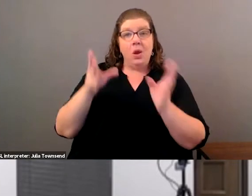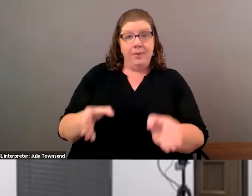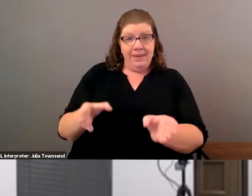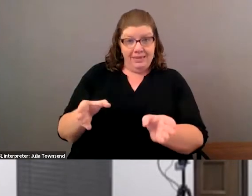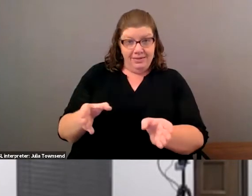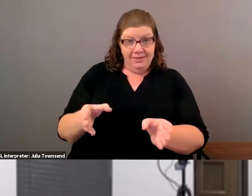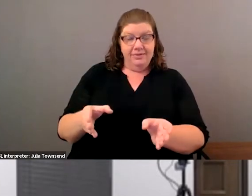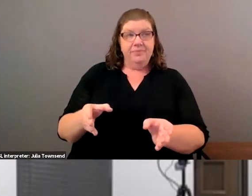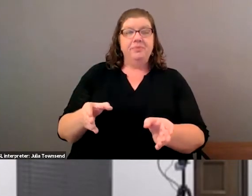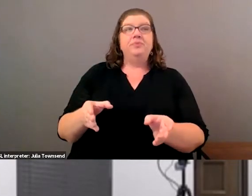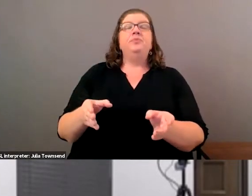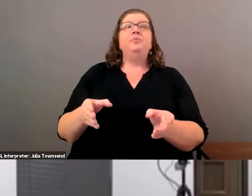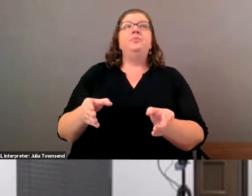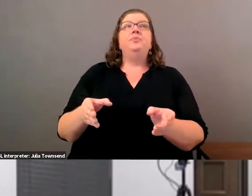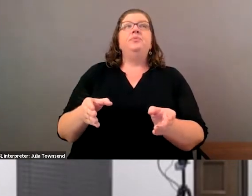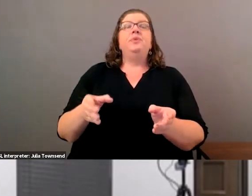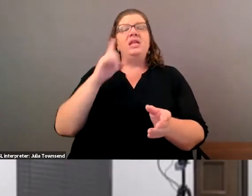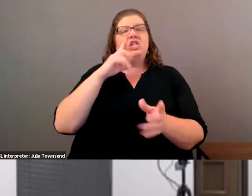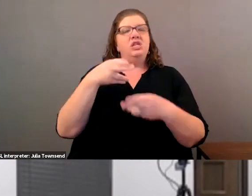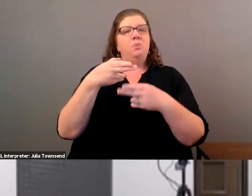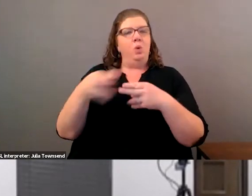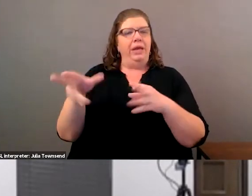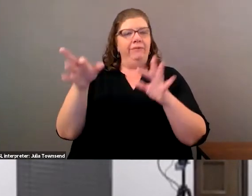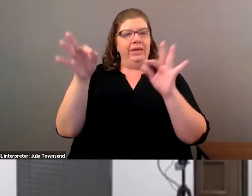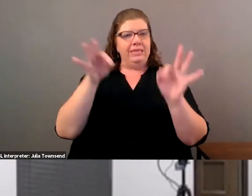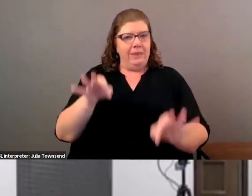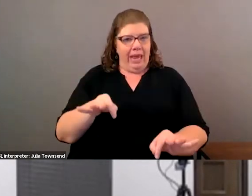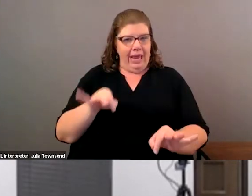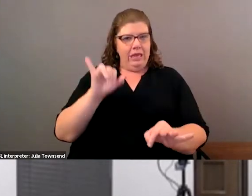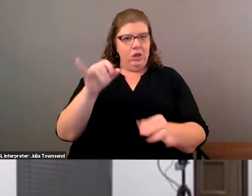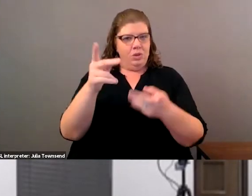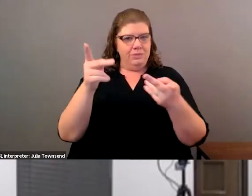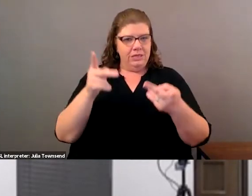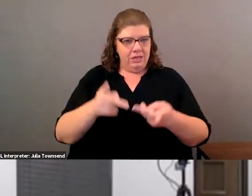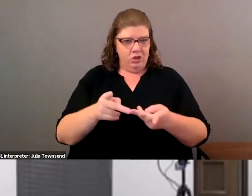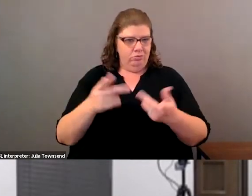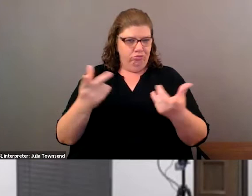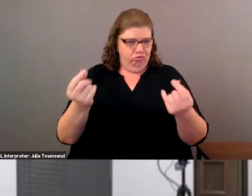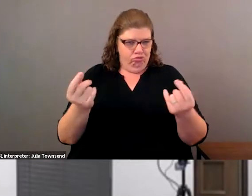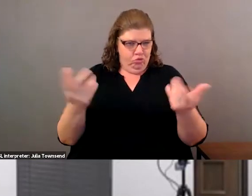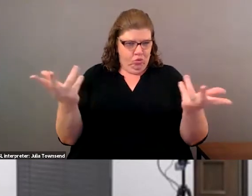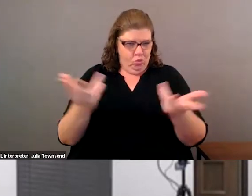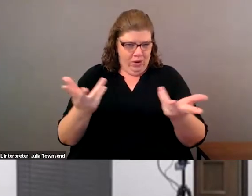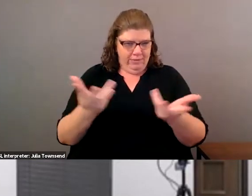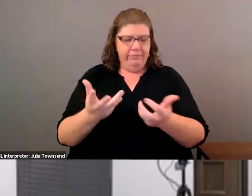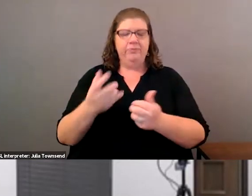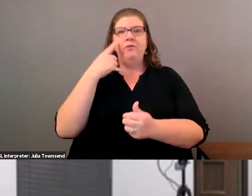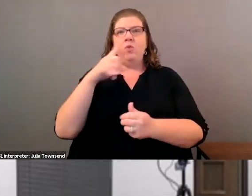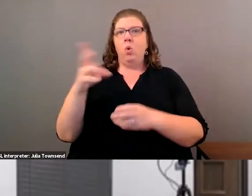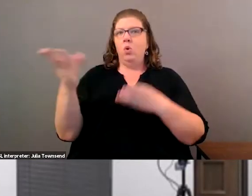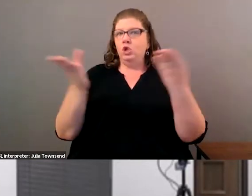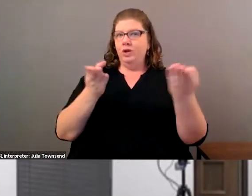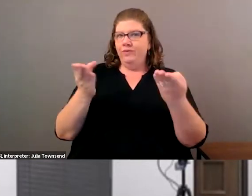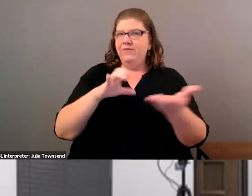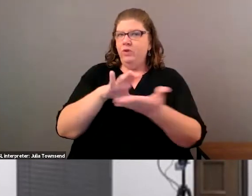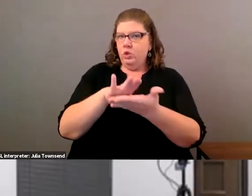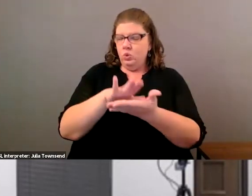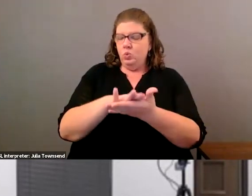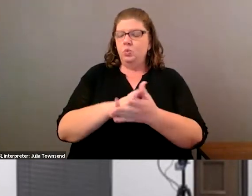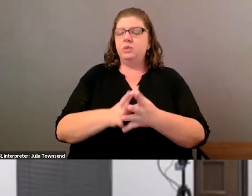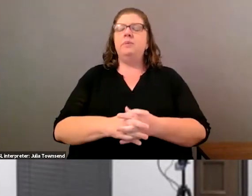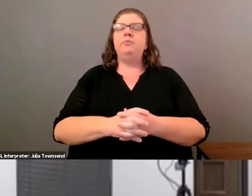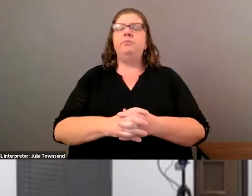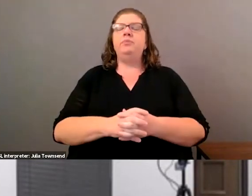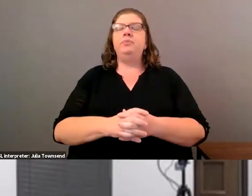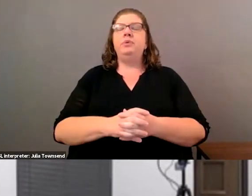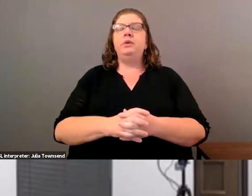I'll just take a brief moment to explain what these positions will be doing in terms of services in our schools.